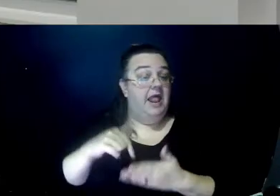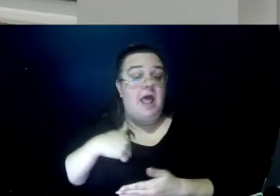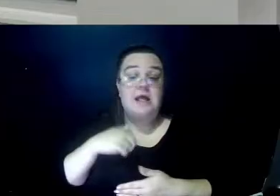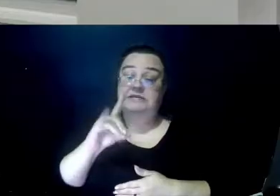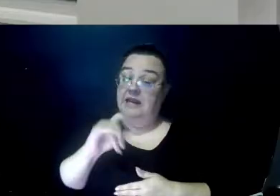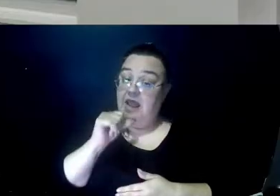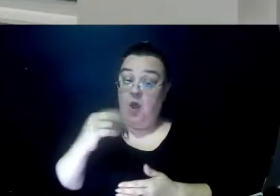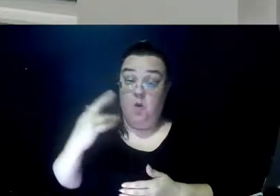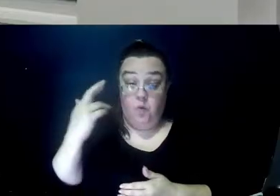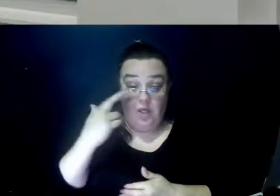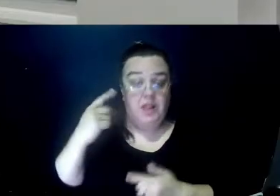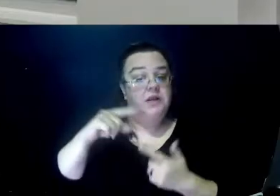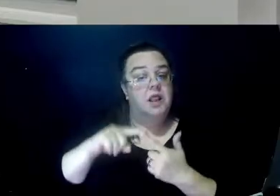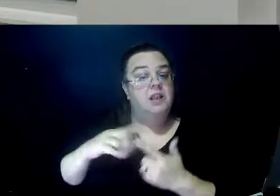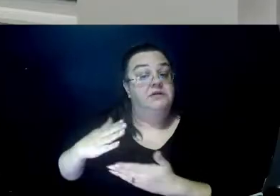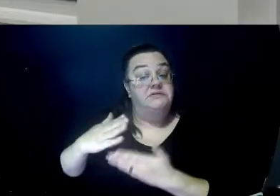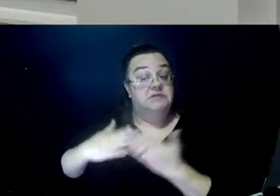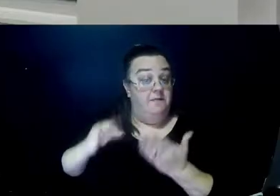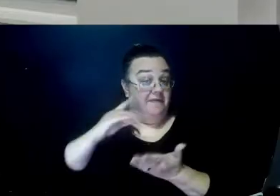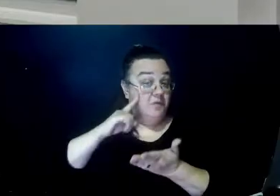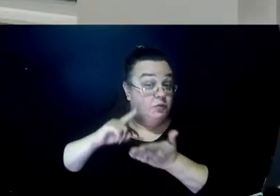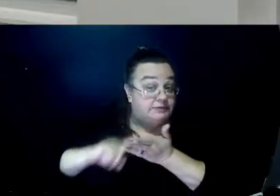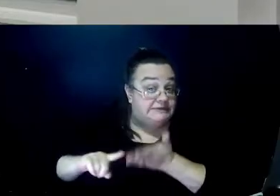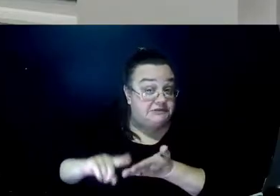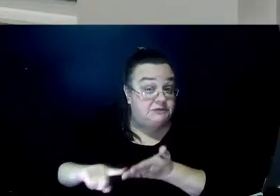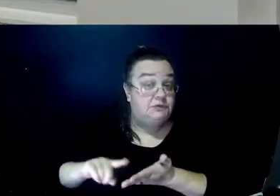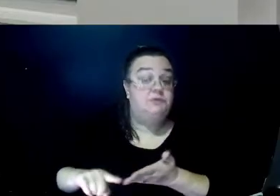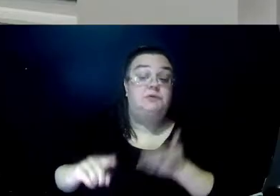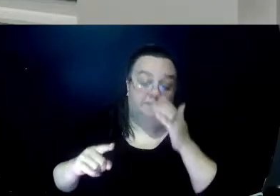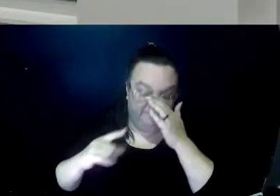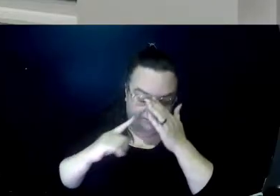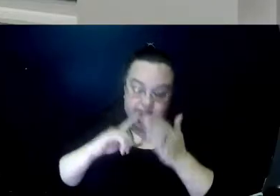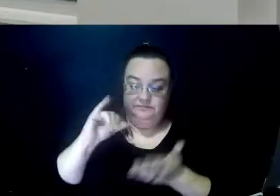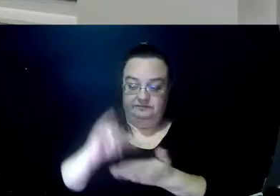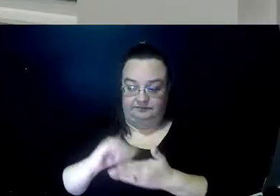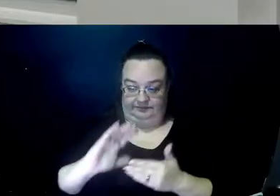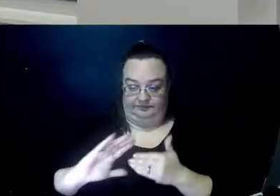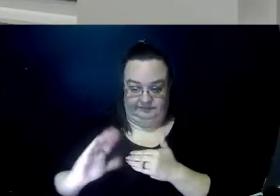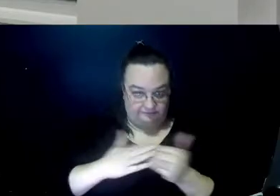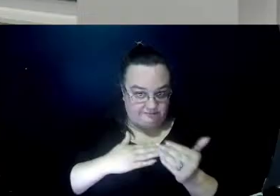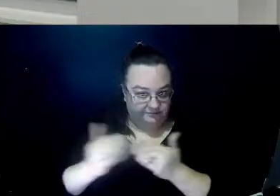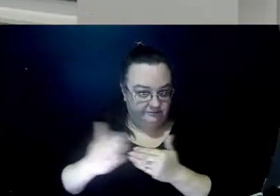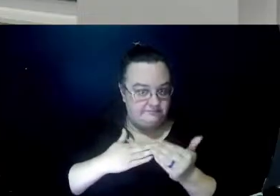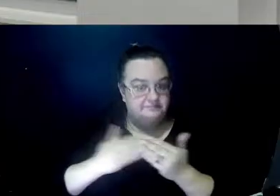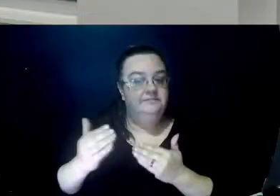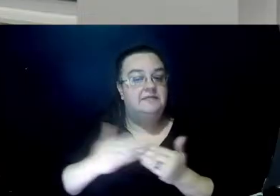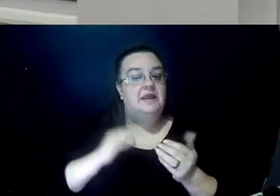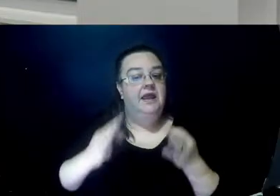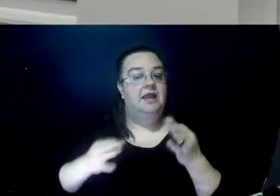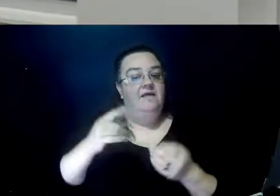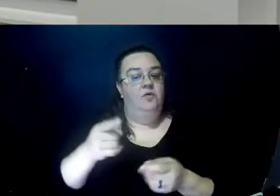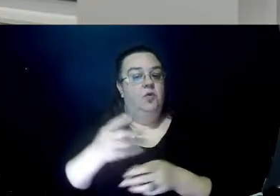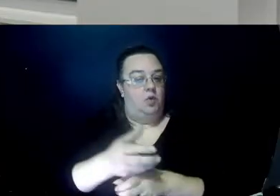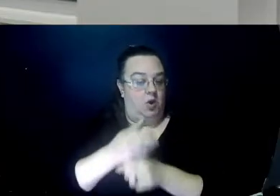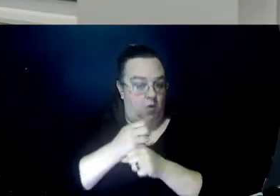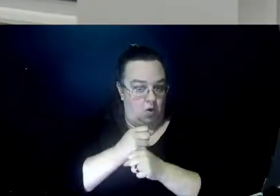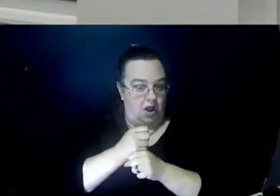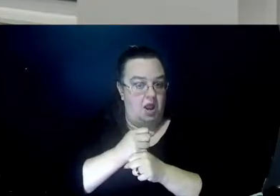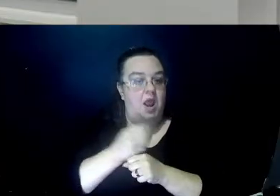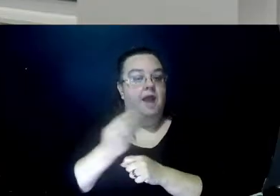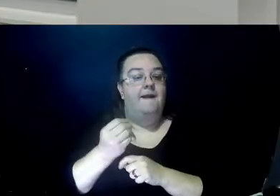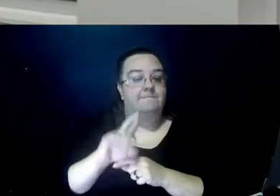until some of the research was that even if you acquire